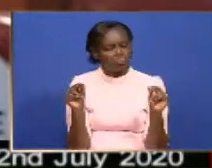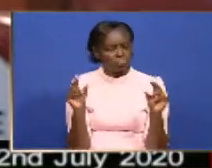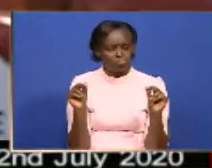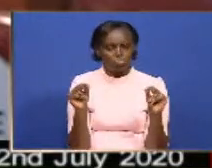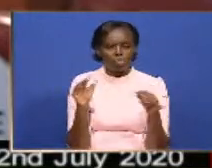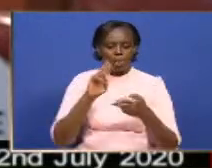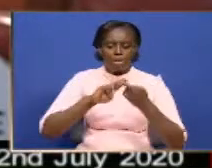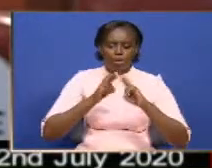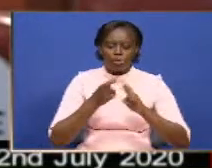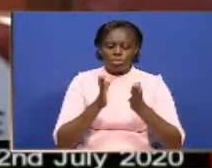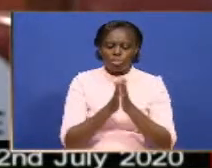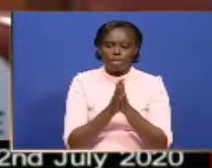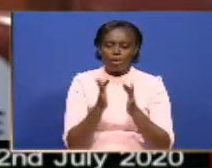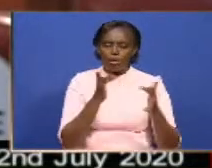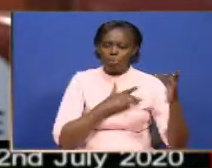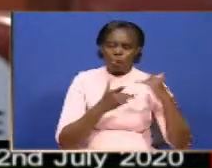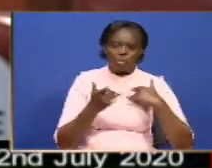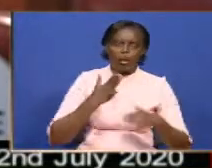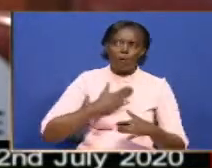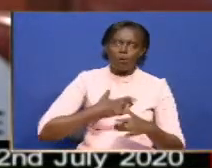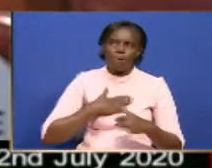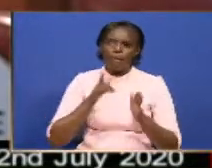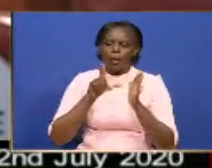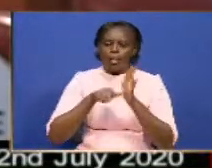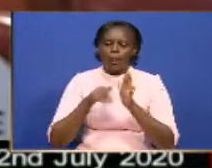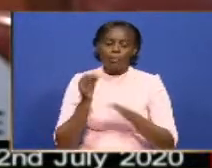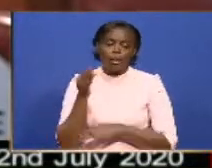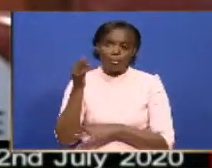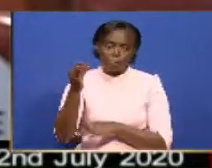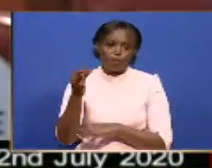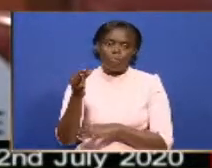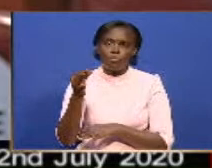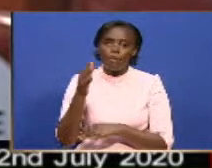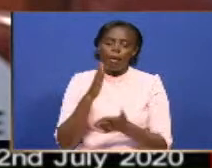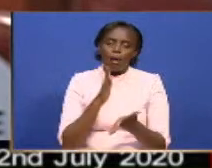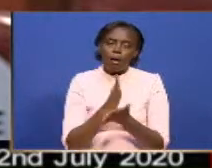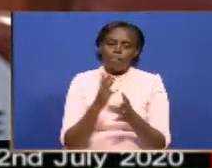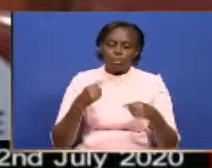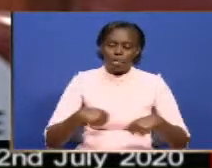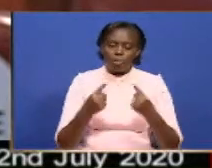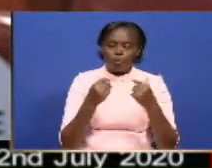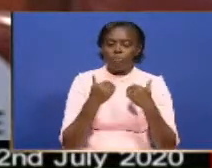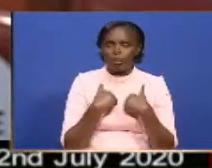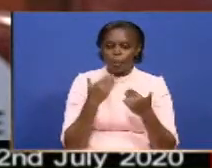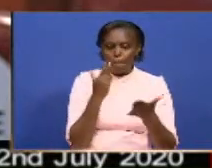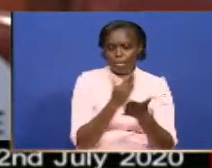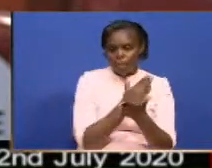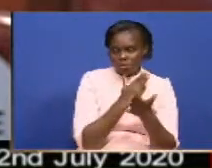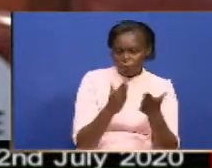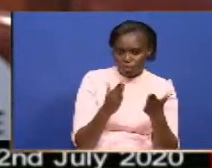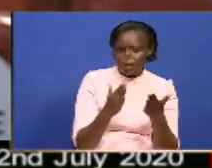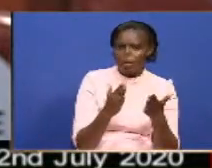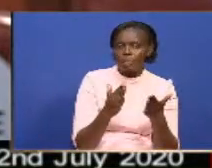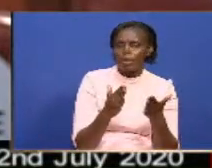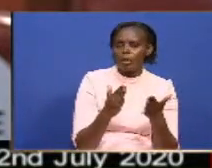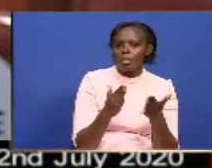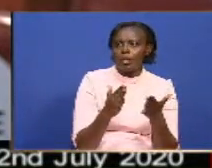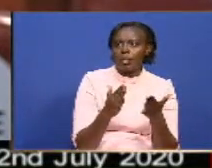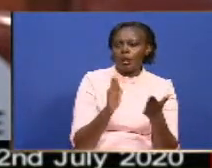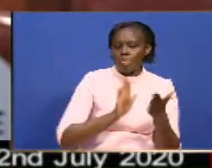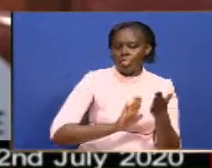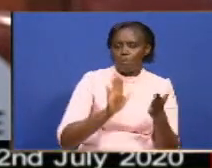relationship. And my concern is that later on in future, there may actually be a conflict between